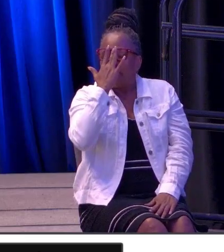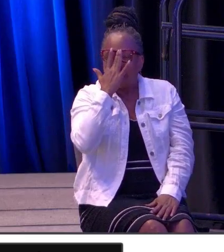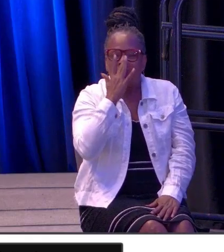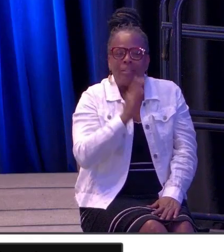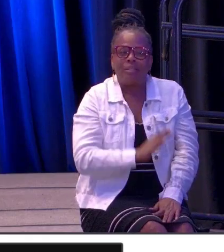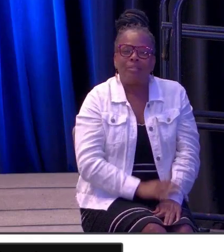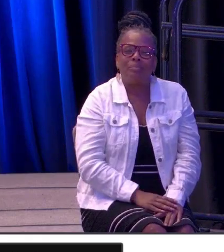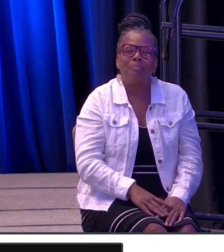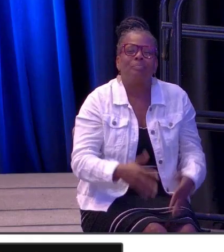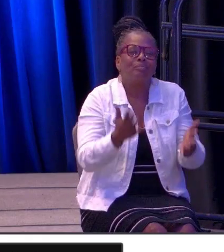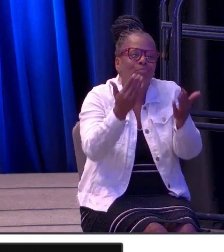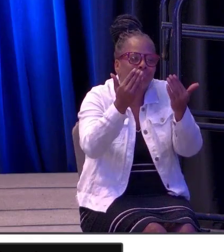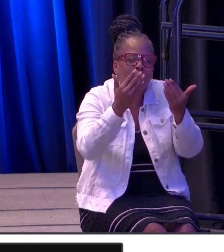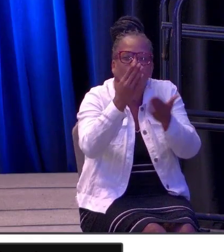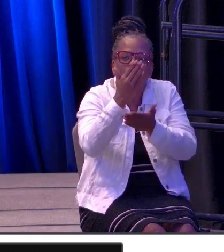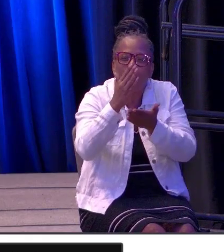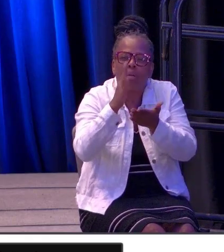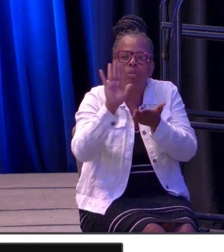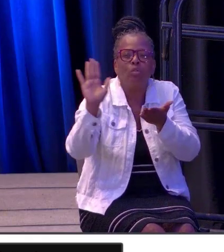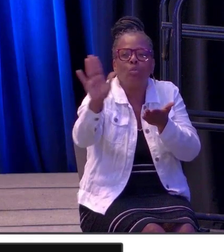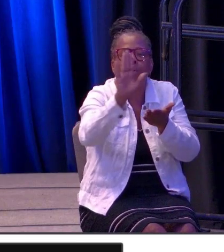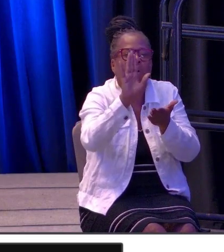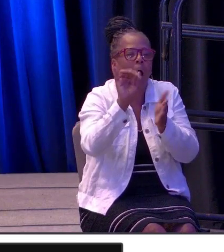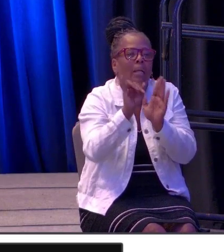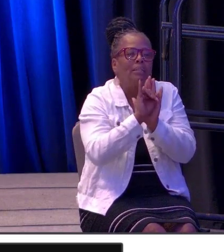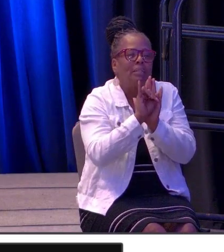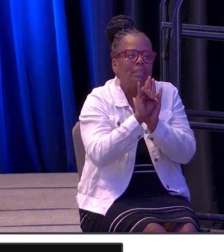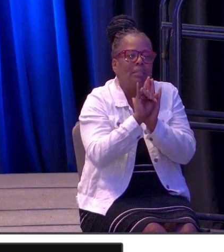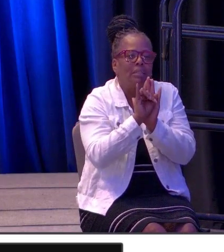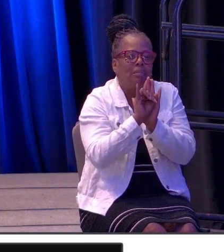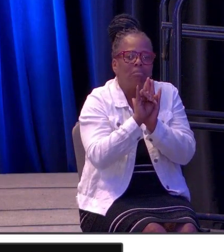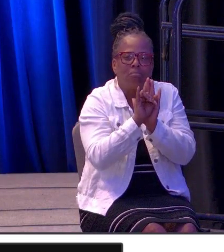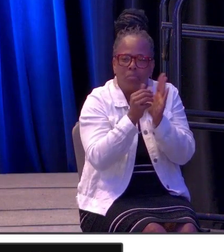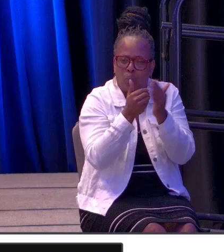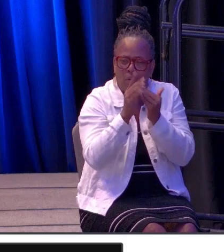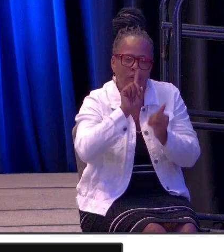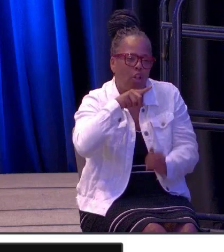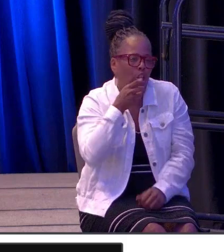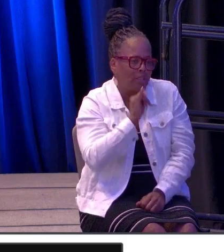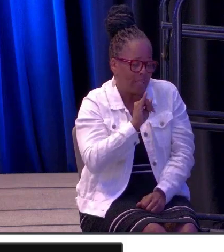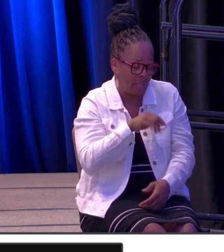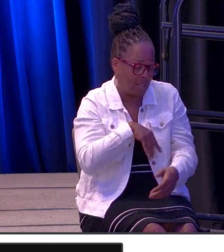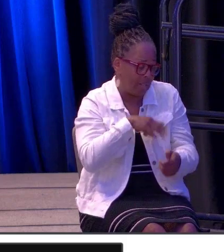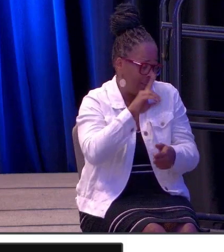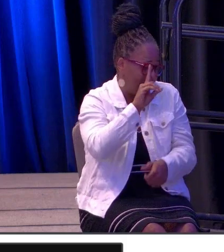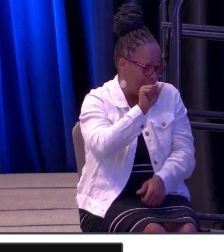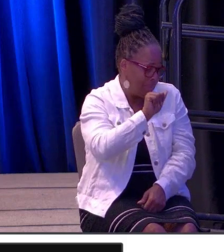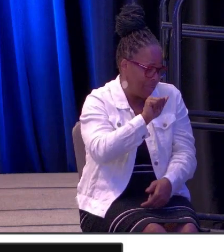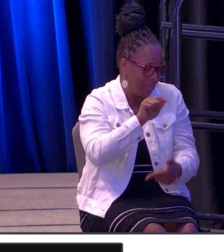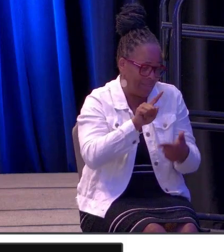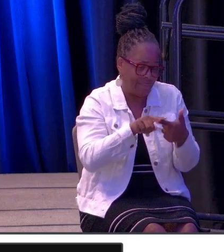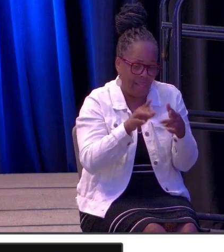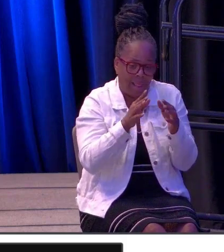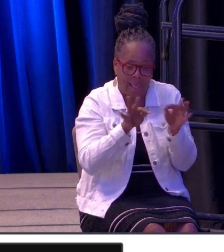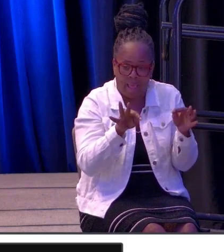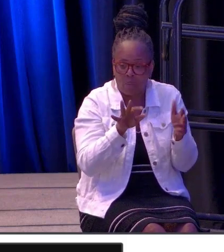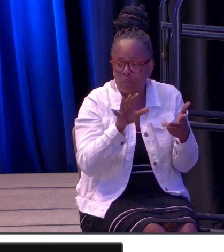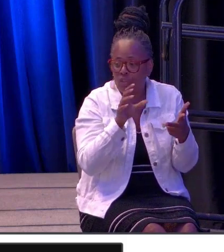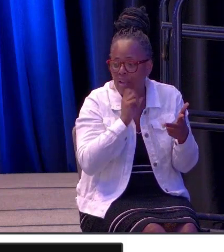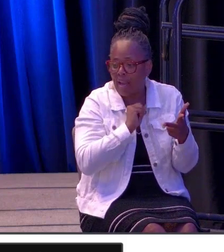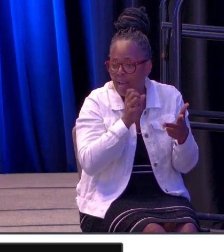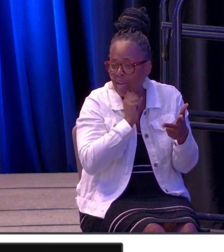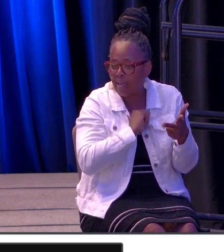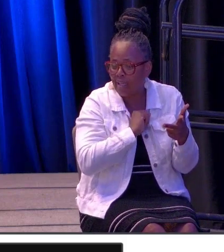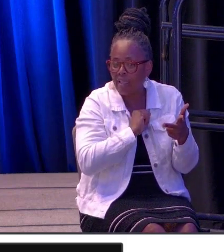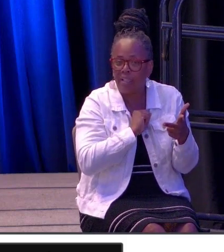in some of your identities, whatever that looks like. You know, it can be disability, it can be language, it can be age, it can be marital